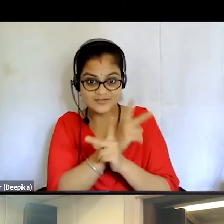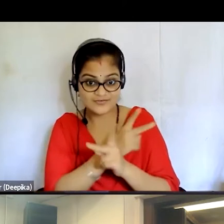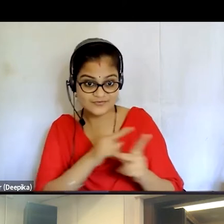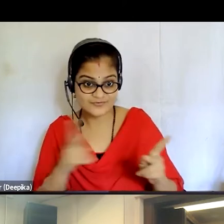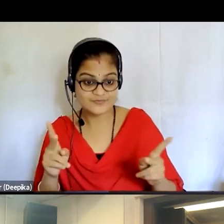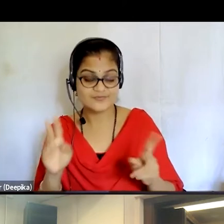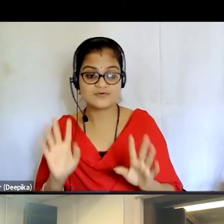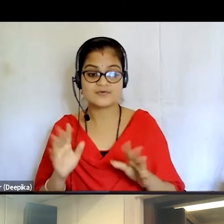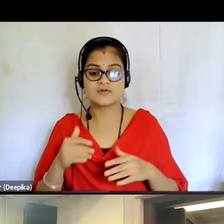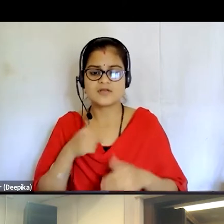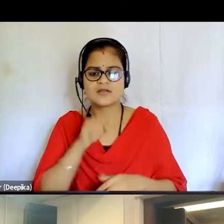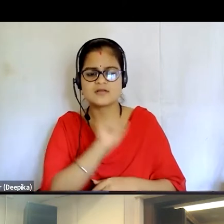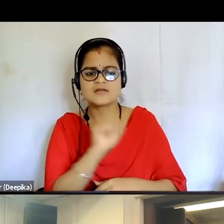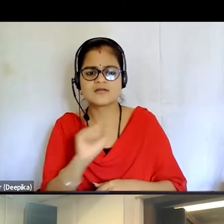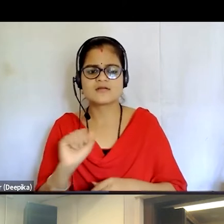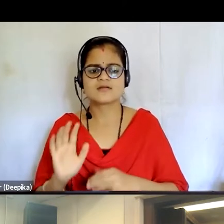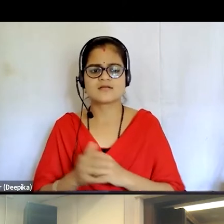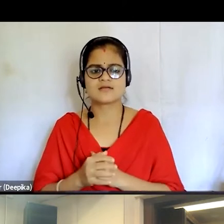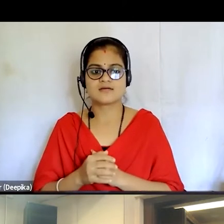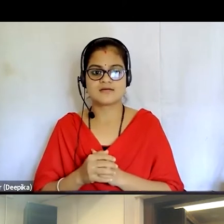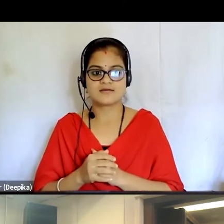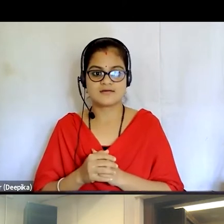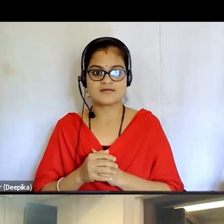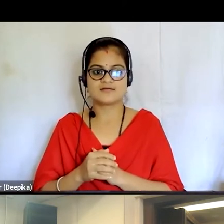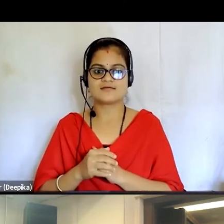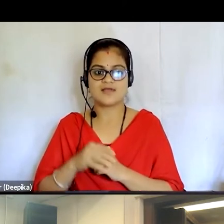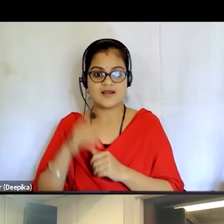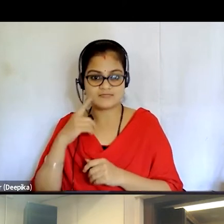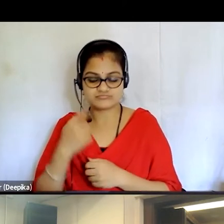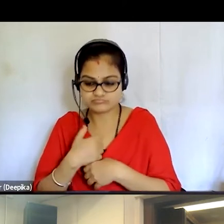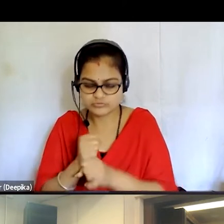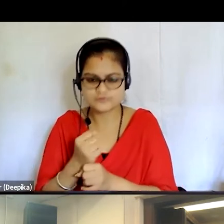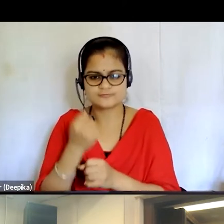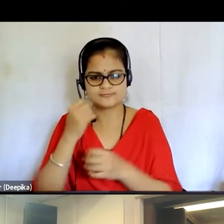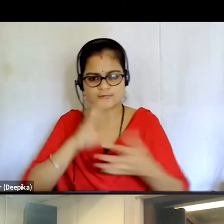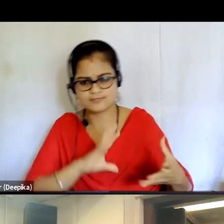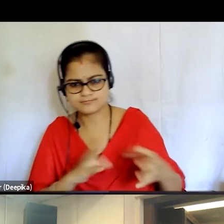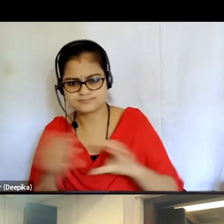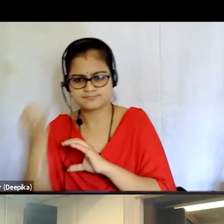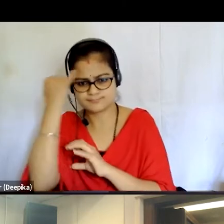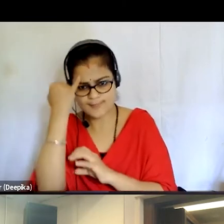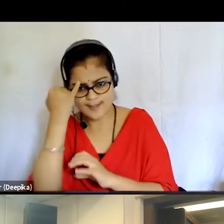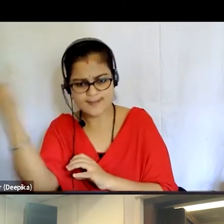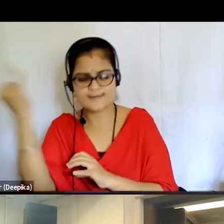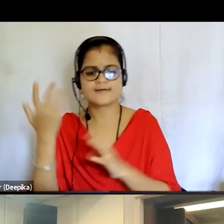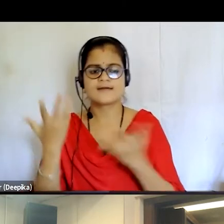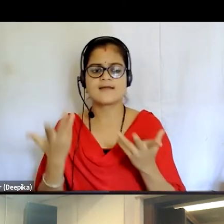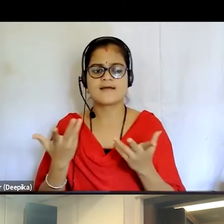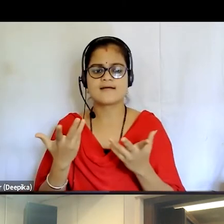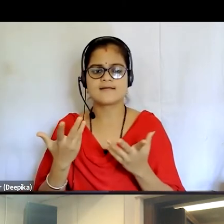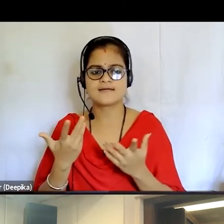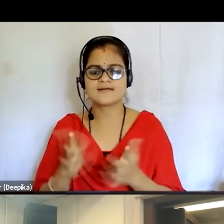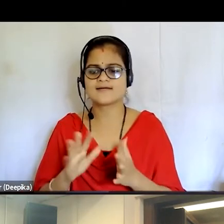saying, what are the attributes? And we said, maybe we want to be innovative, we want to be experimental, we wanted to reflect a sense